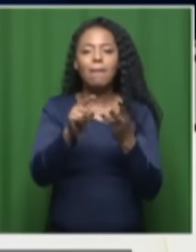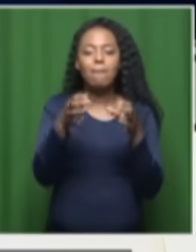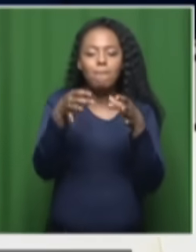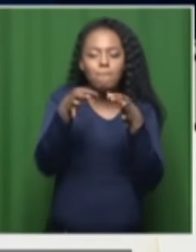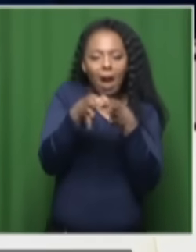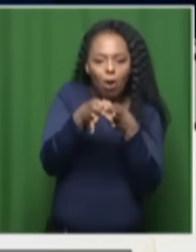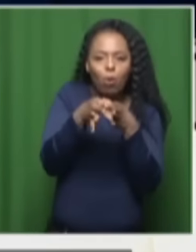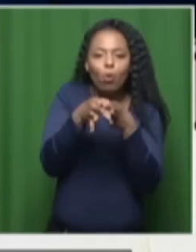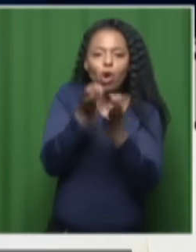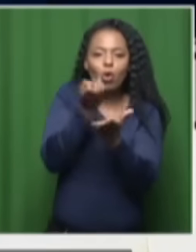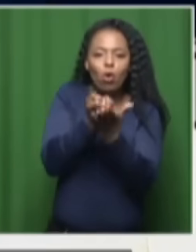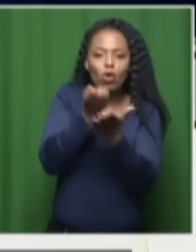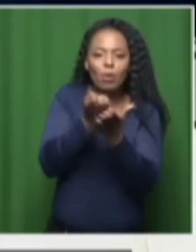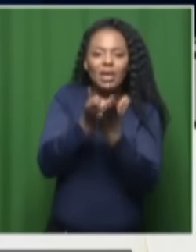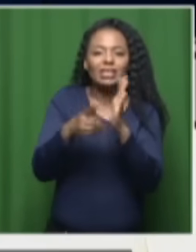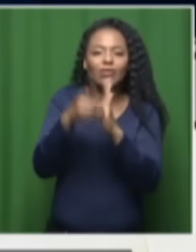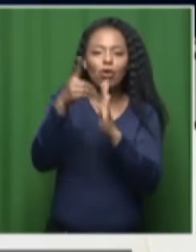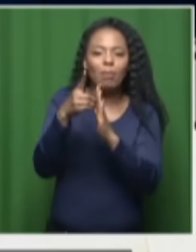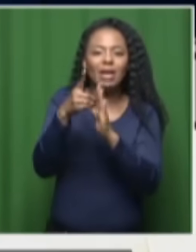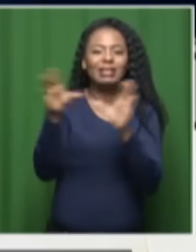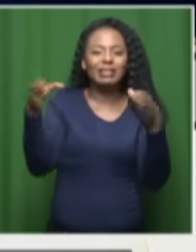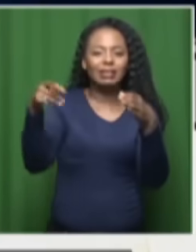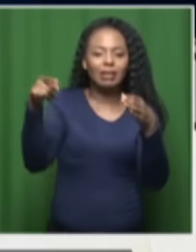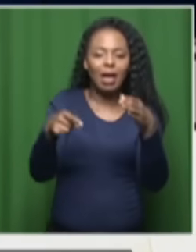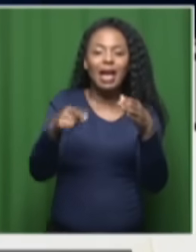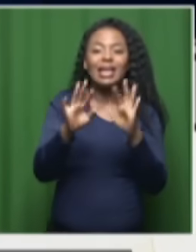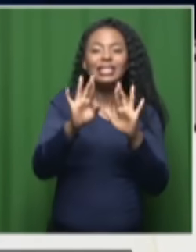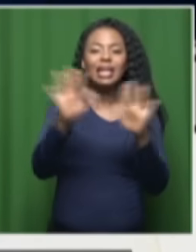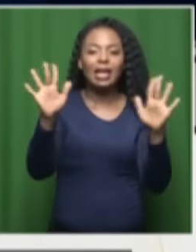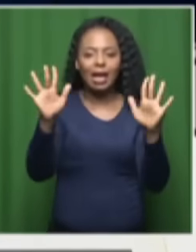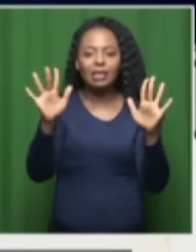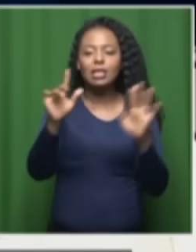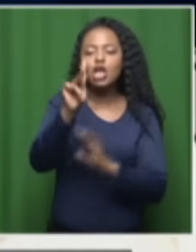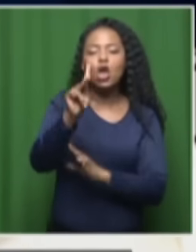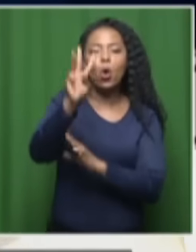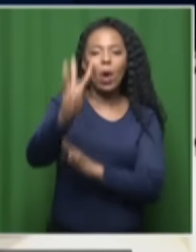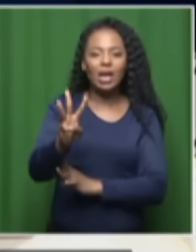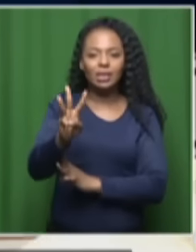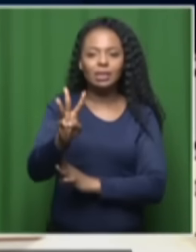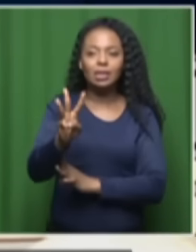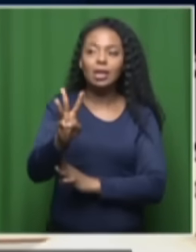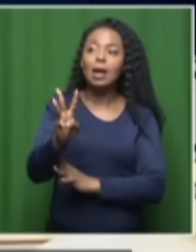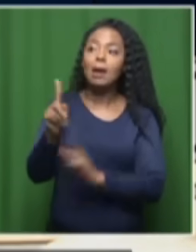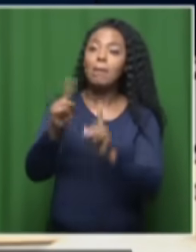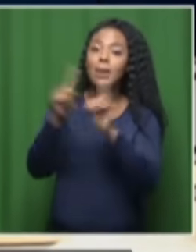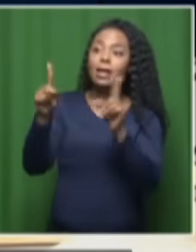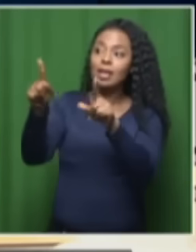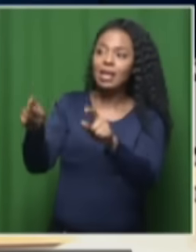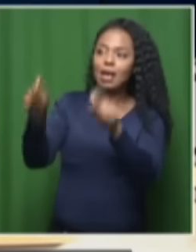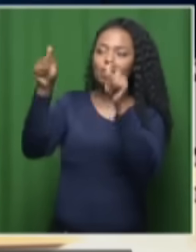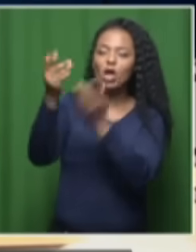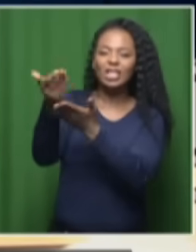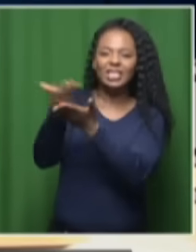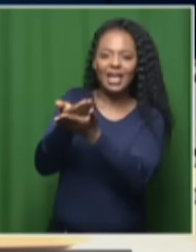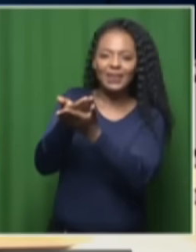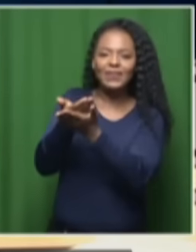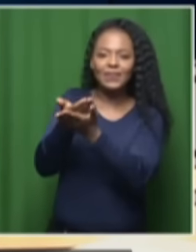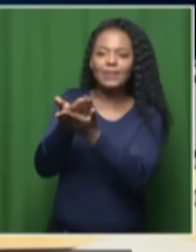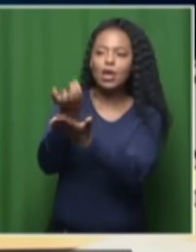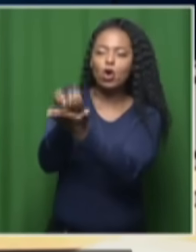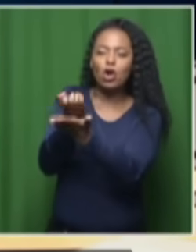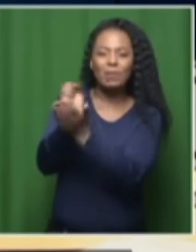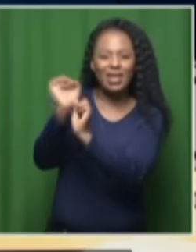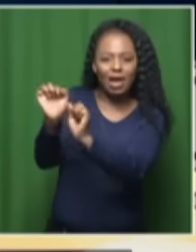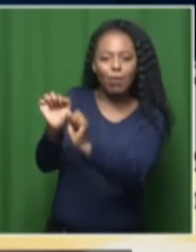development losses. And I've priced that at 10 Rand a kilowatt hour. Cape Town say that it costs their economy